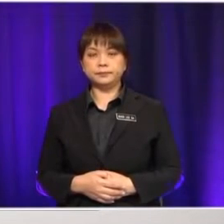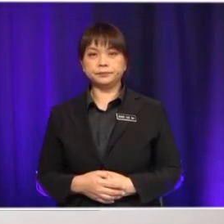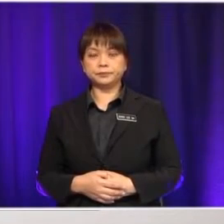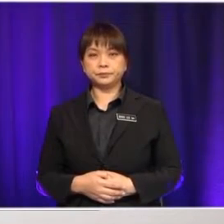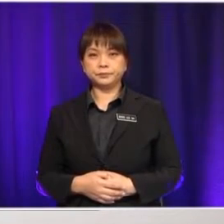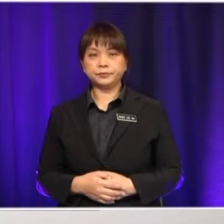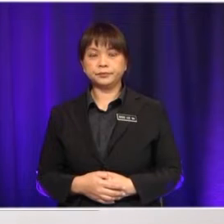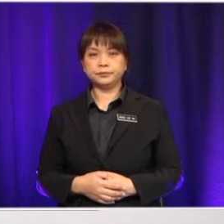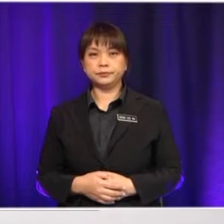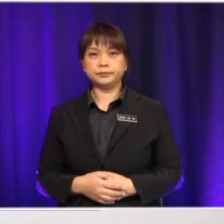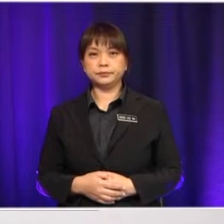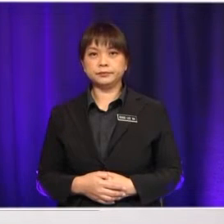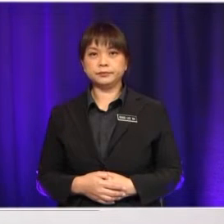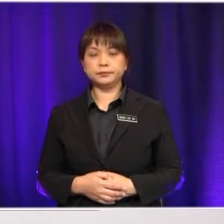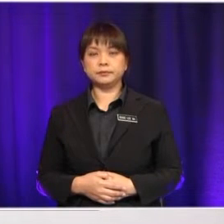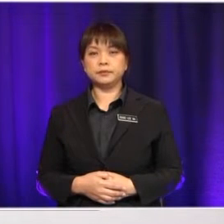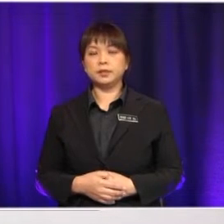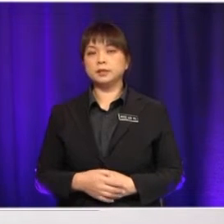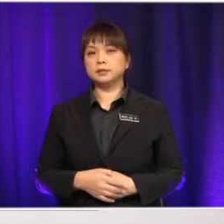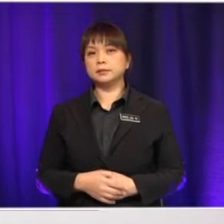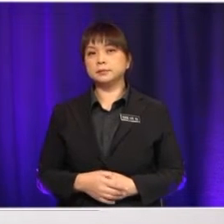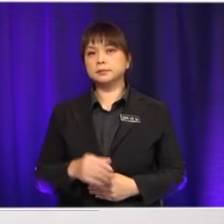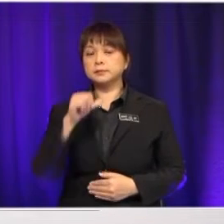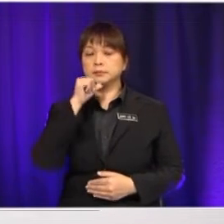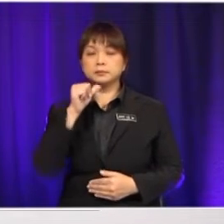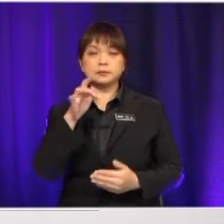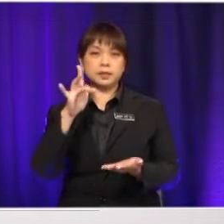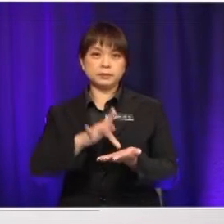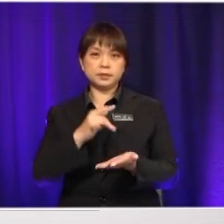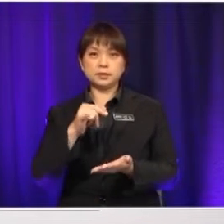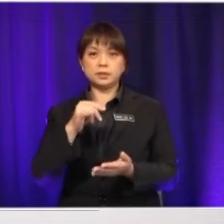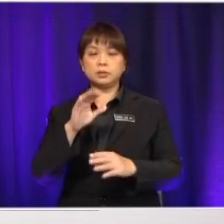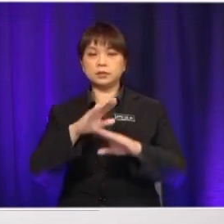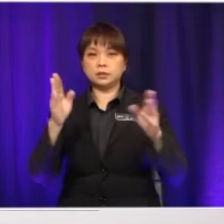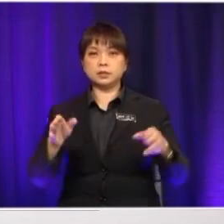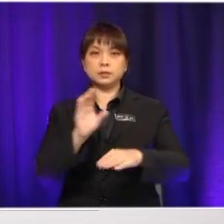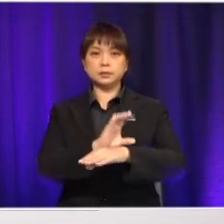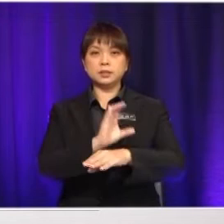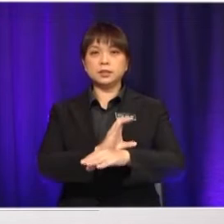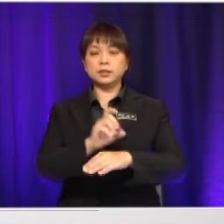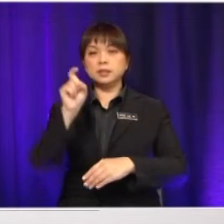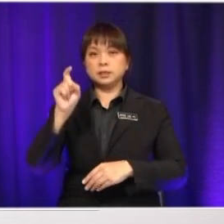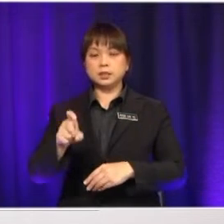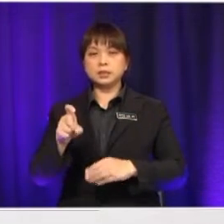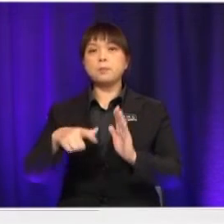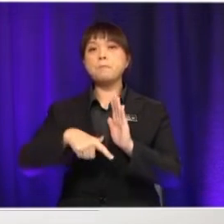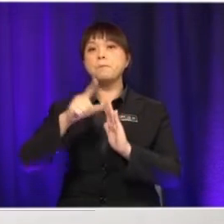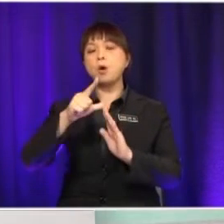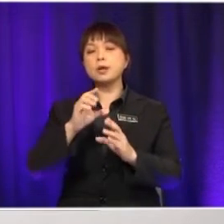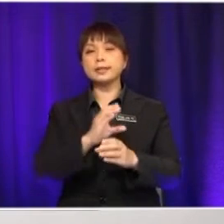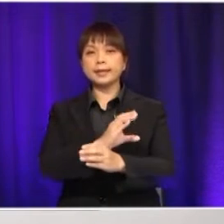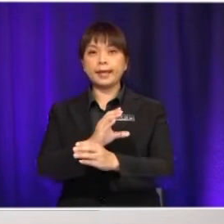To my mind, the disadvantages of a desktop computer is it usually needs more care and